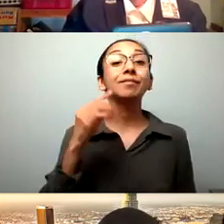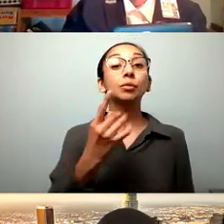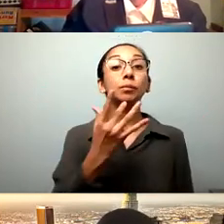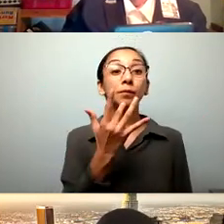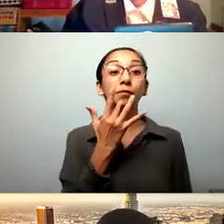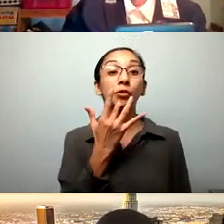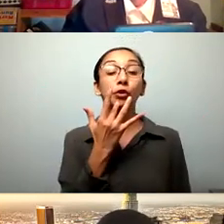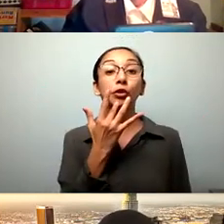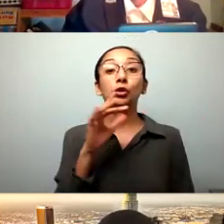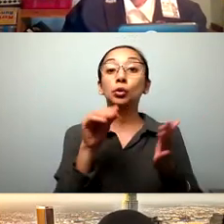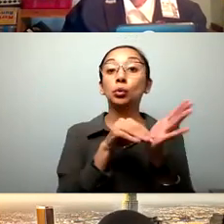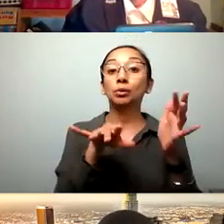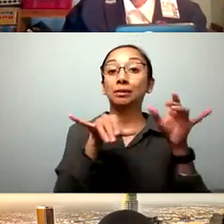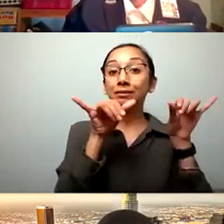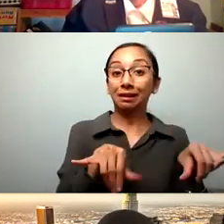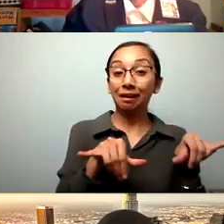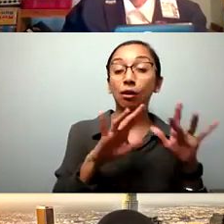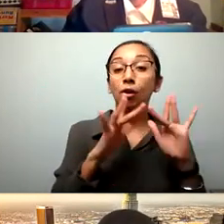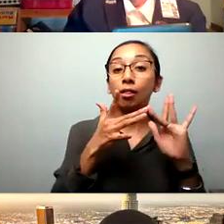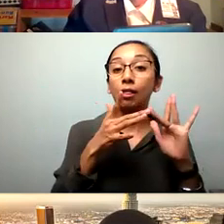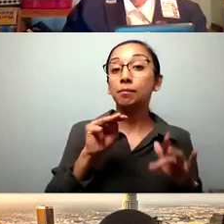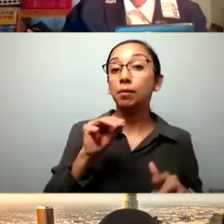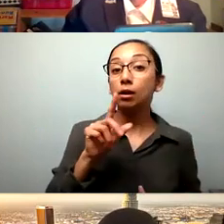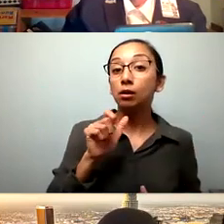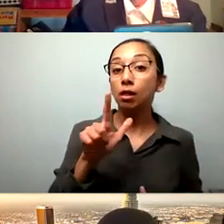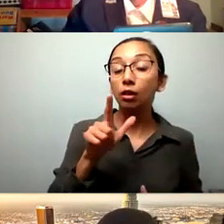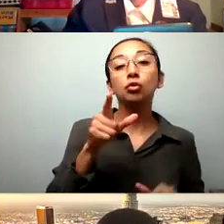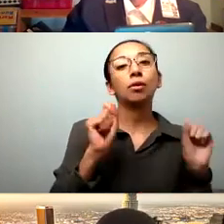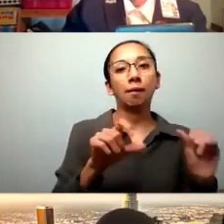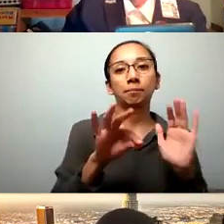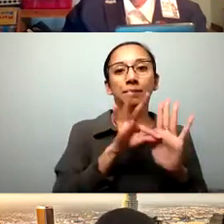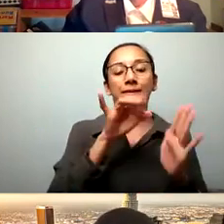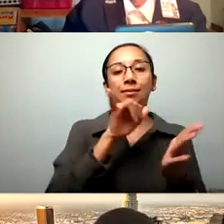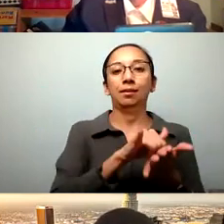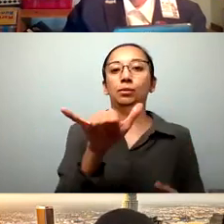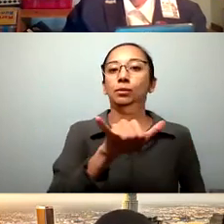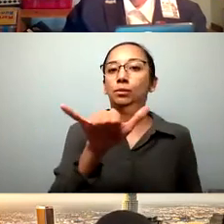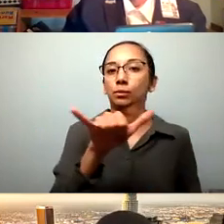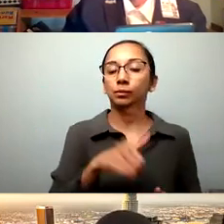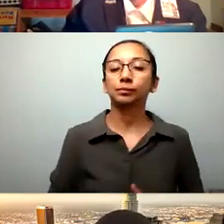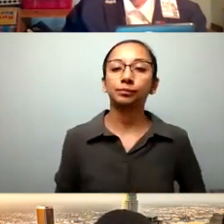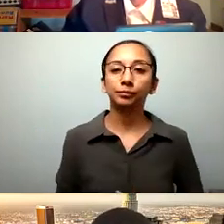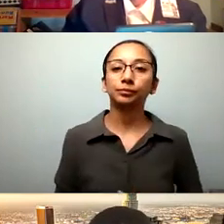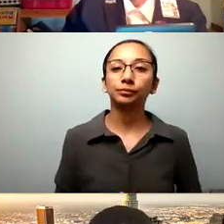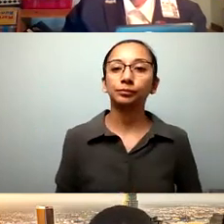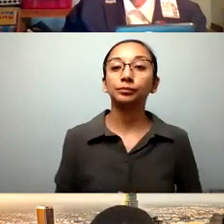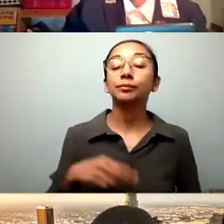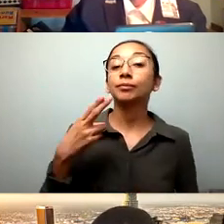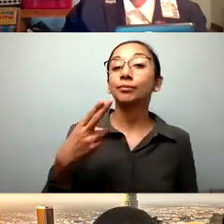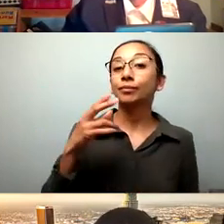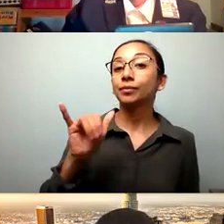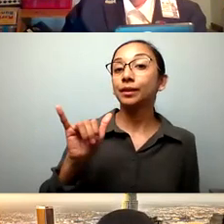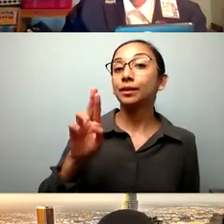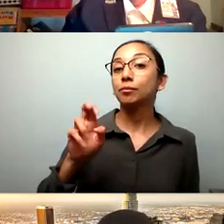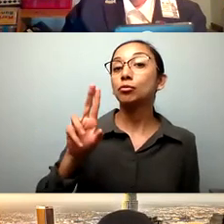comfortable having your students stay in the online model, you can also elect that. And In the hybrid model,